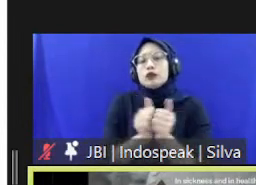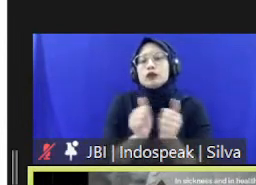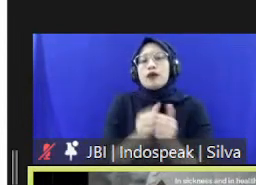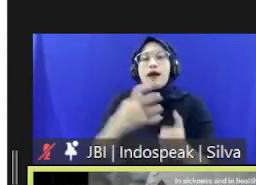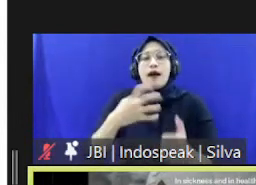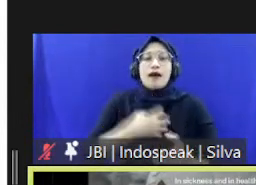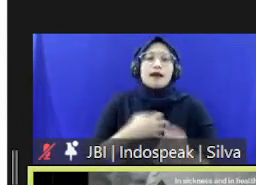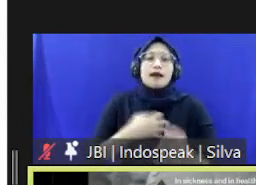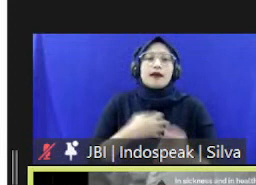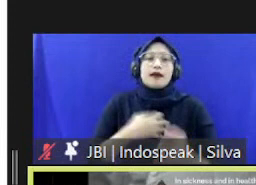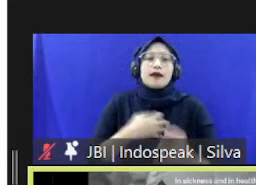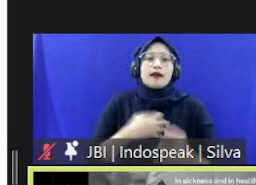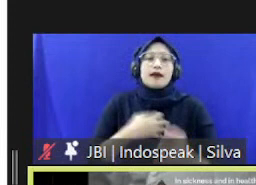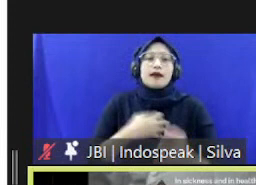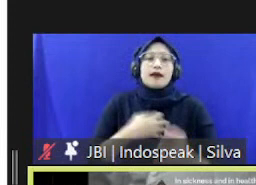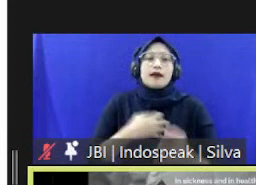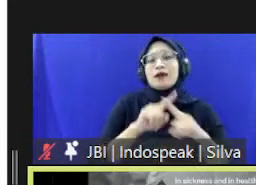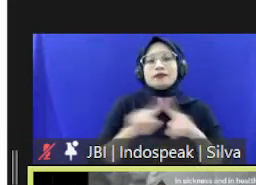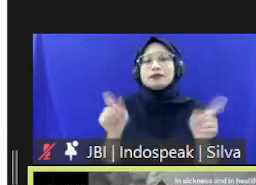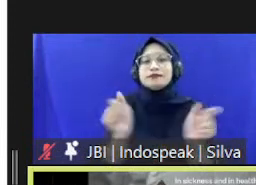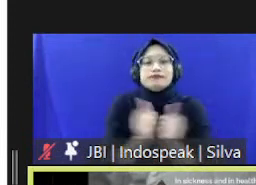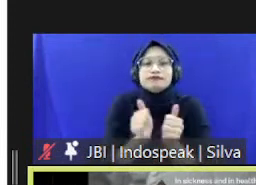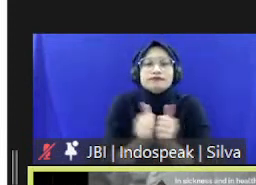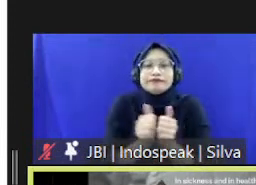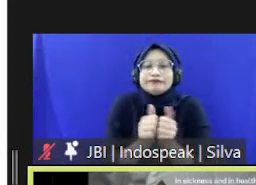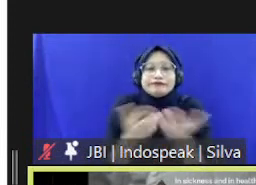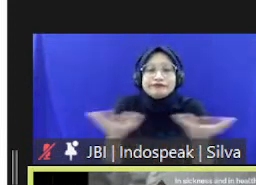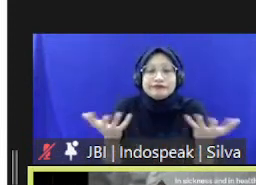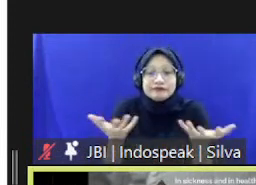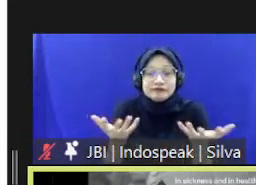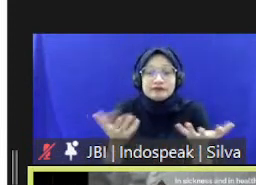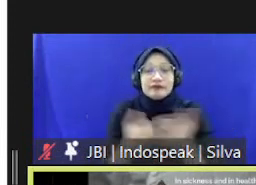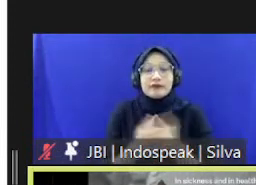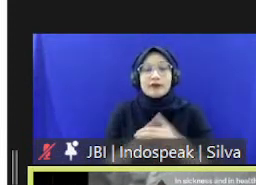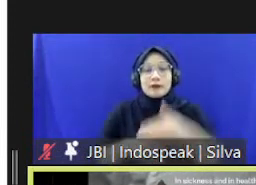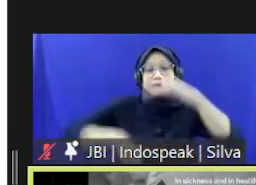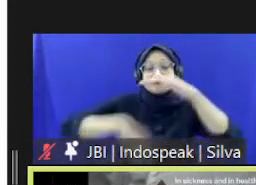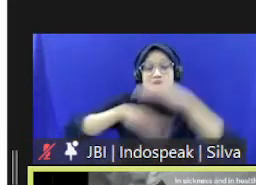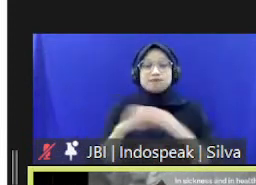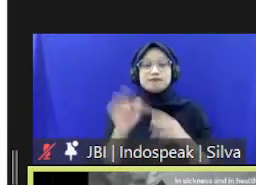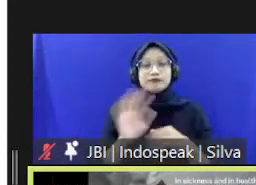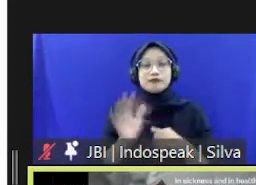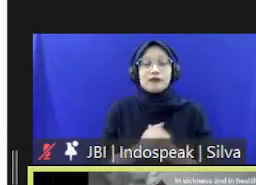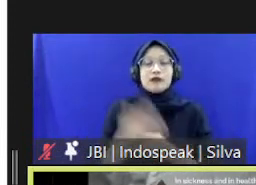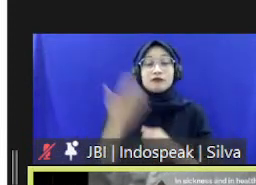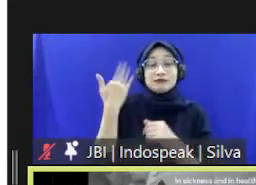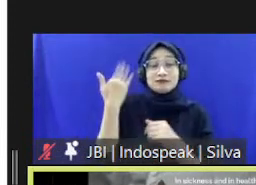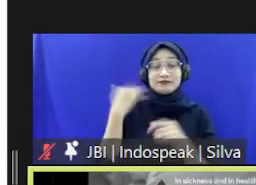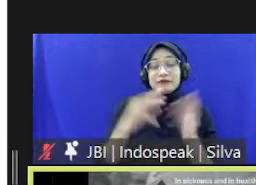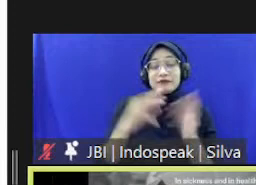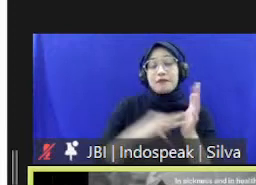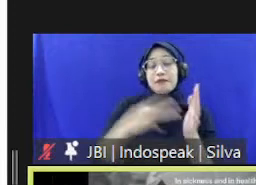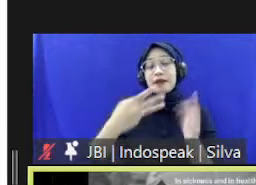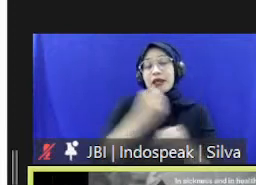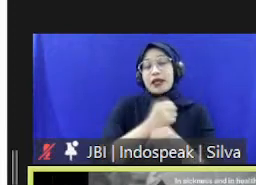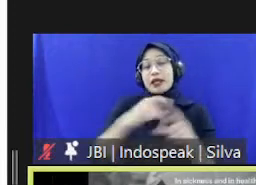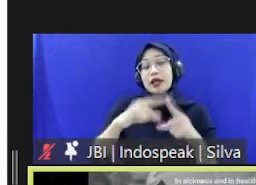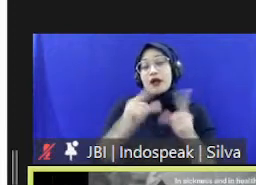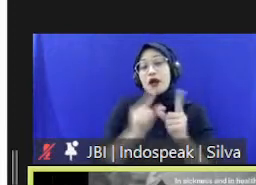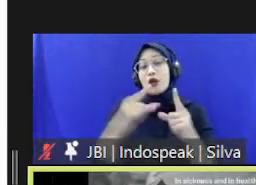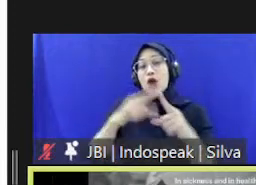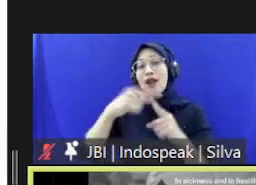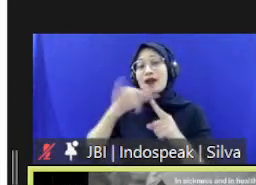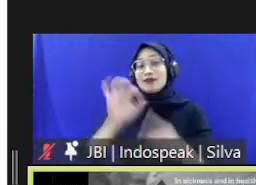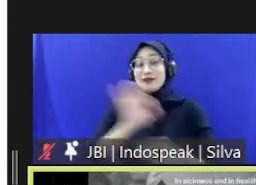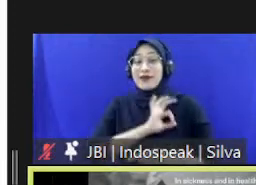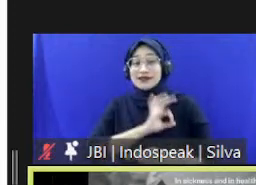it wasn't really until the very last day of Megawati Sukarnoputri's regime